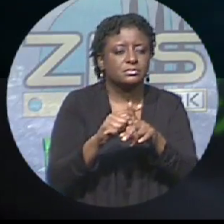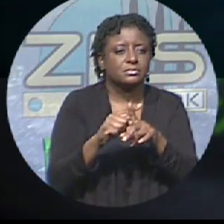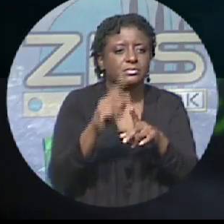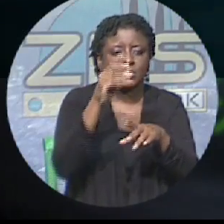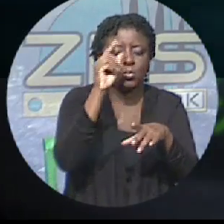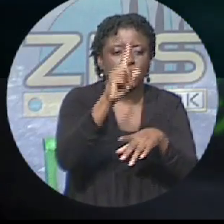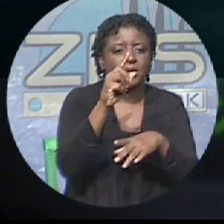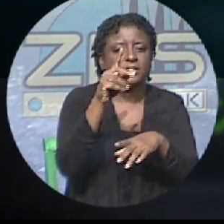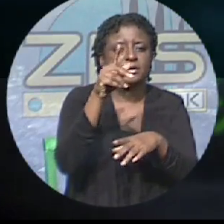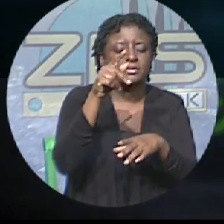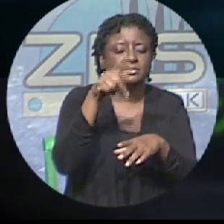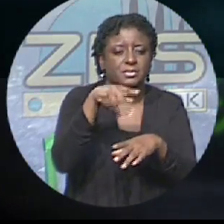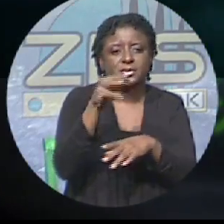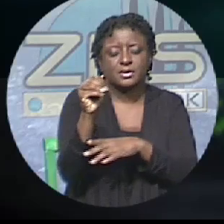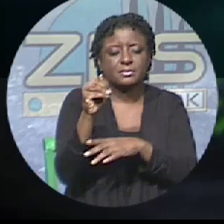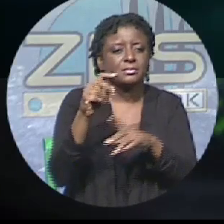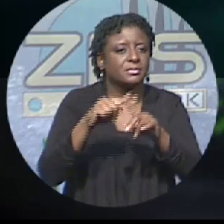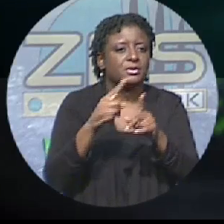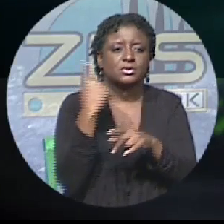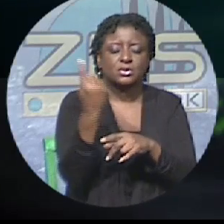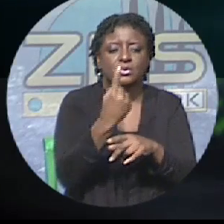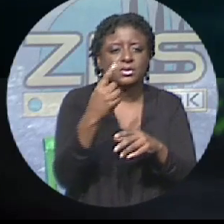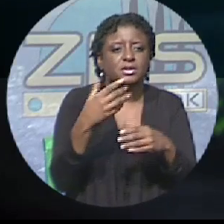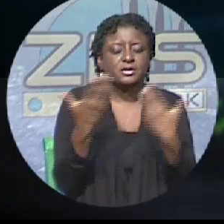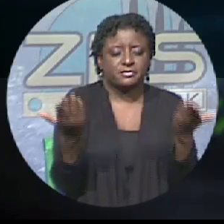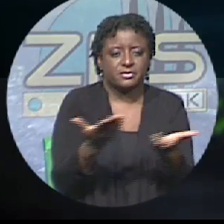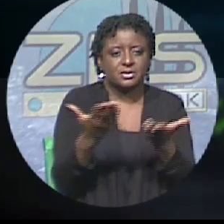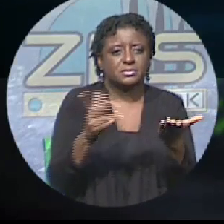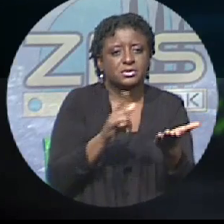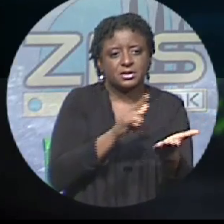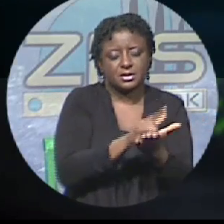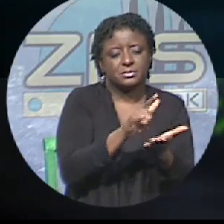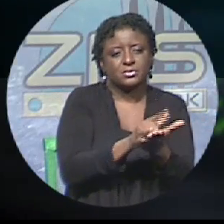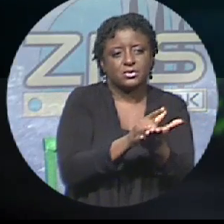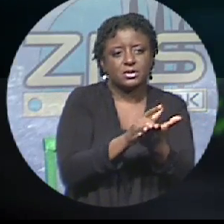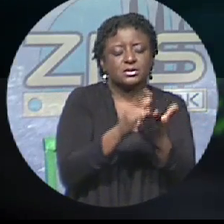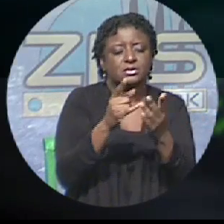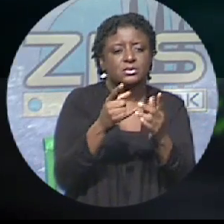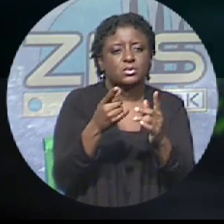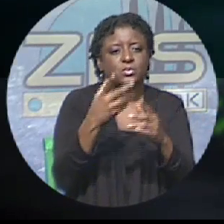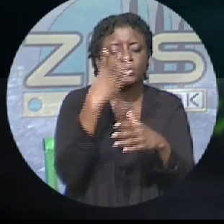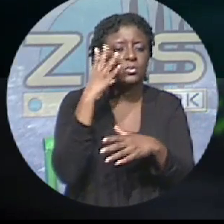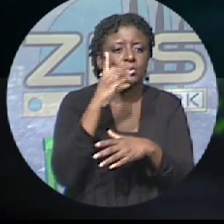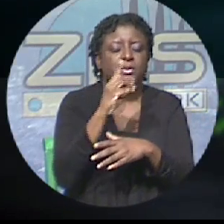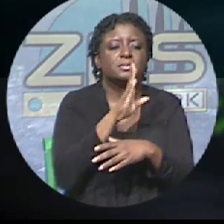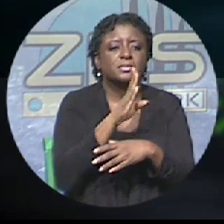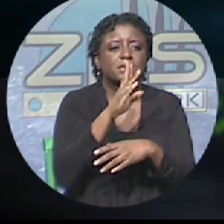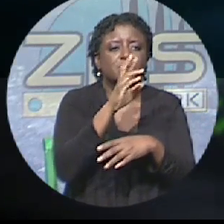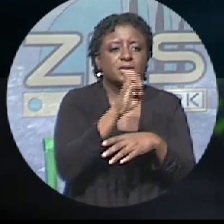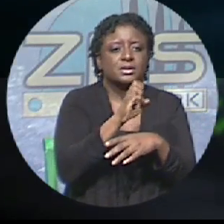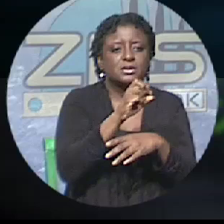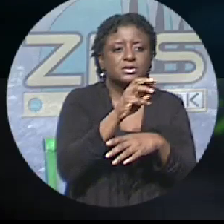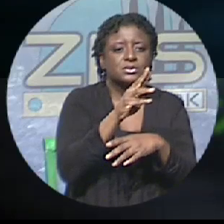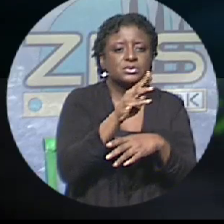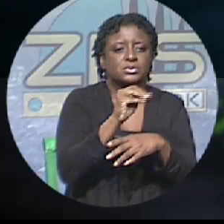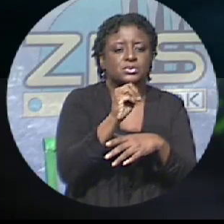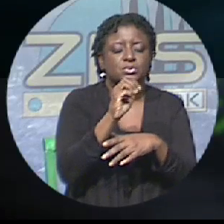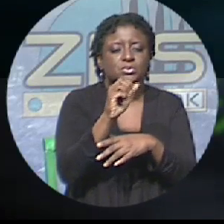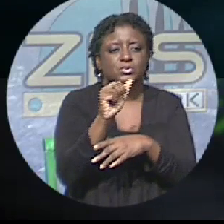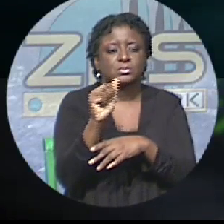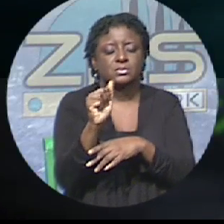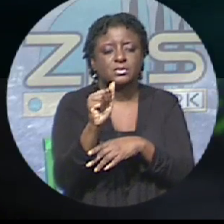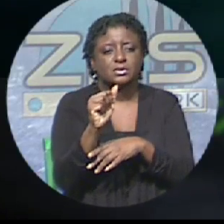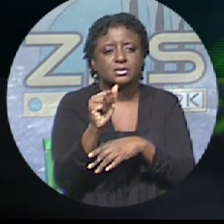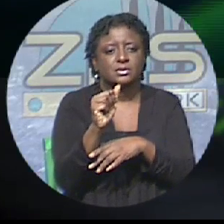but the only available airports to us right now would be the Exuma, and we're not having